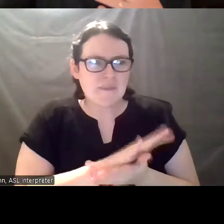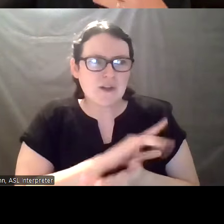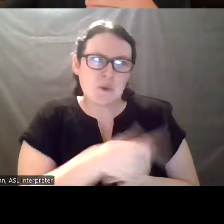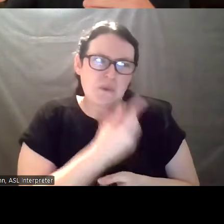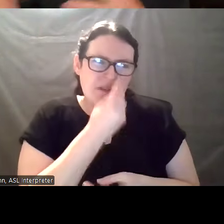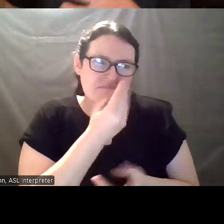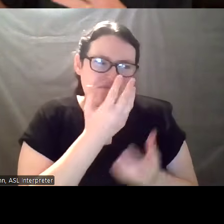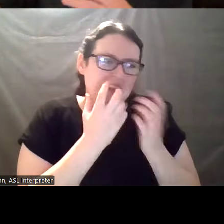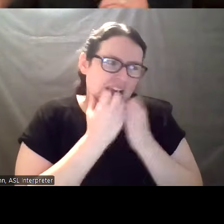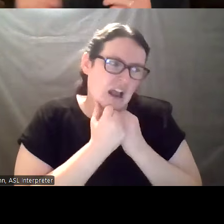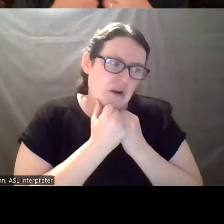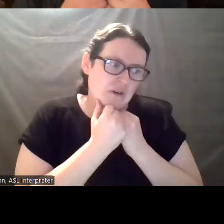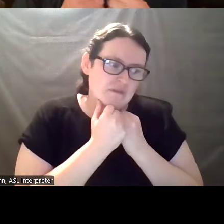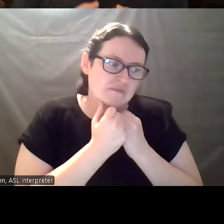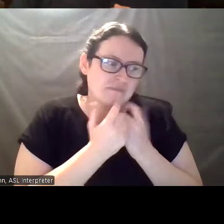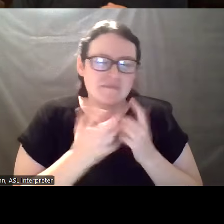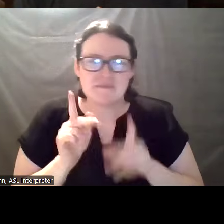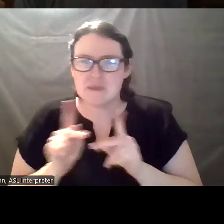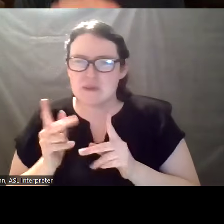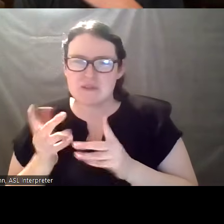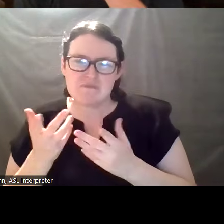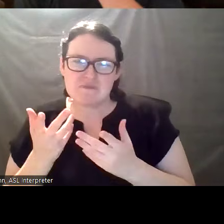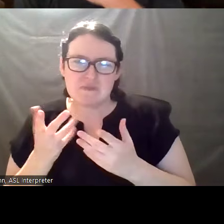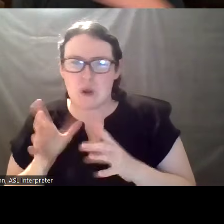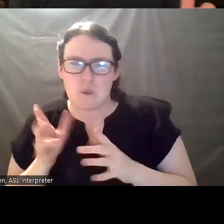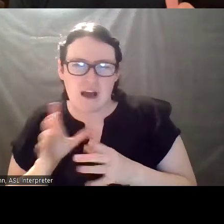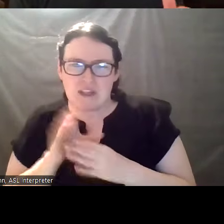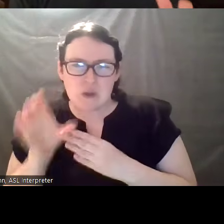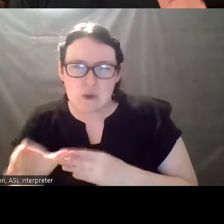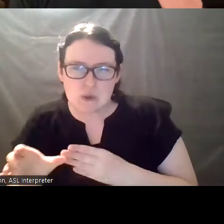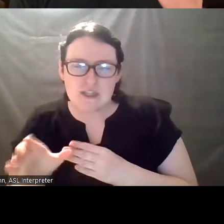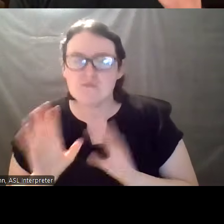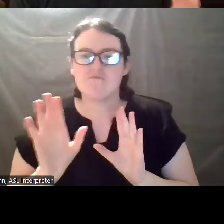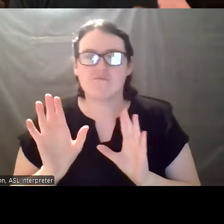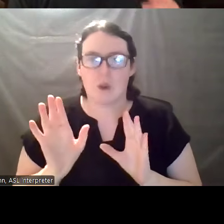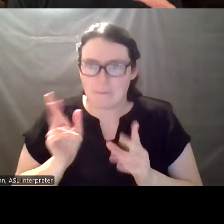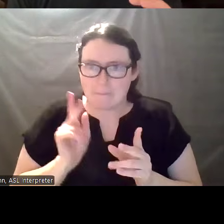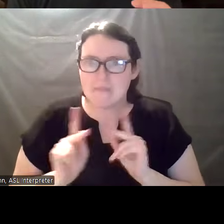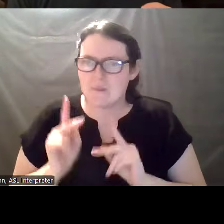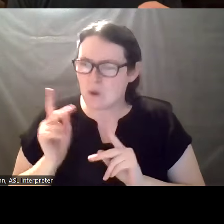hear the conclusions of our research. I don't think that's right. I think across the board, people ask